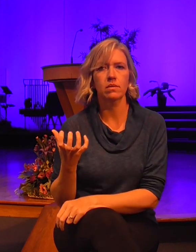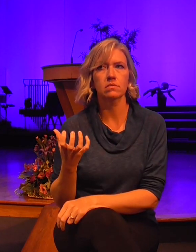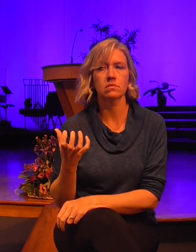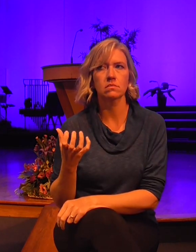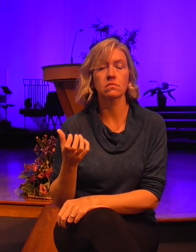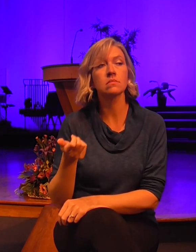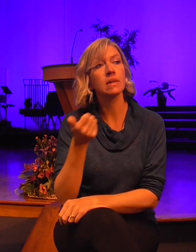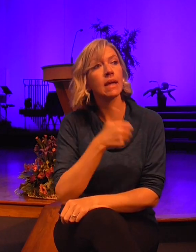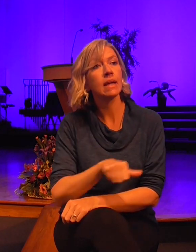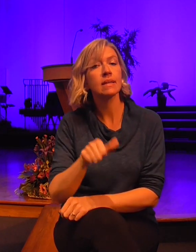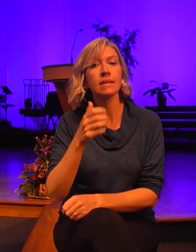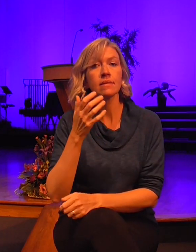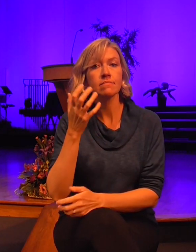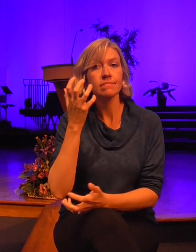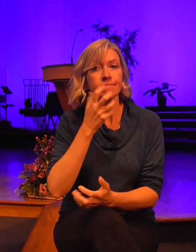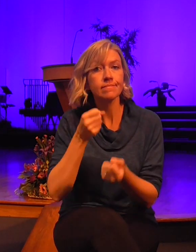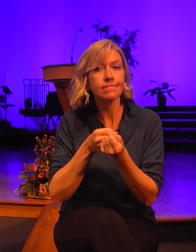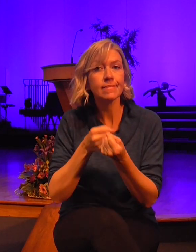Any Larry David fans here?